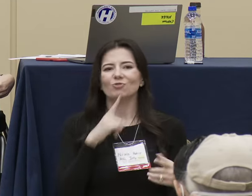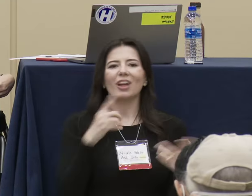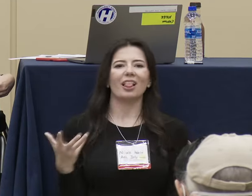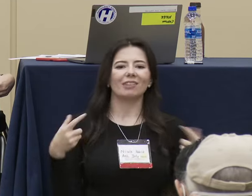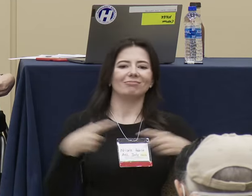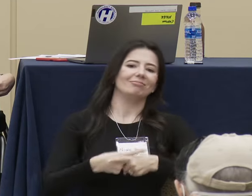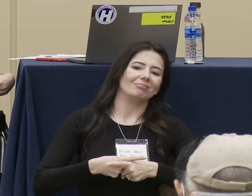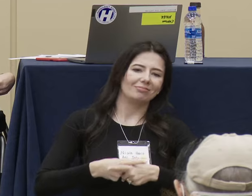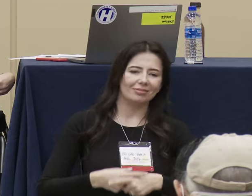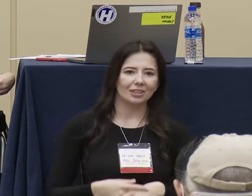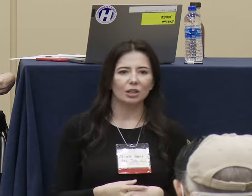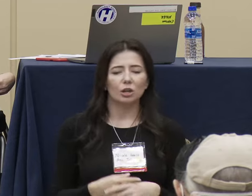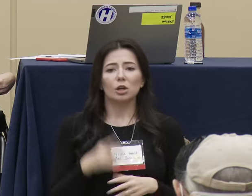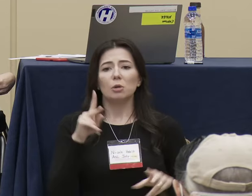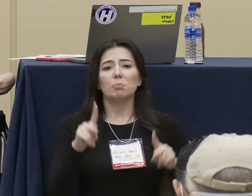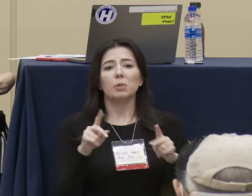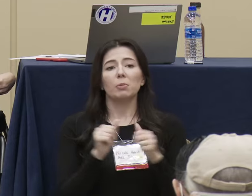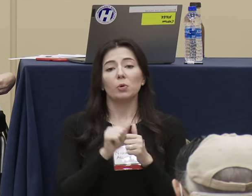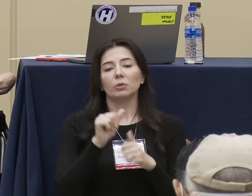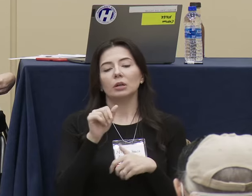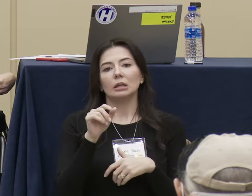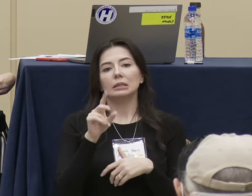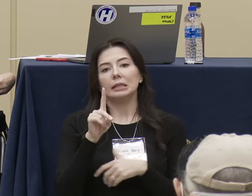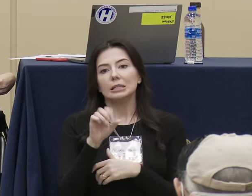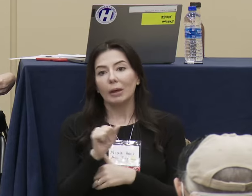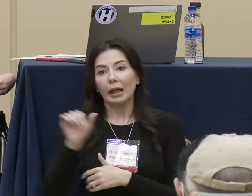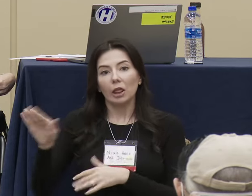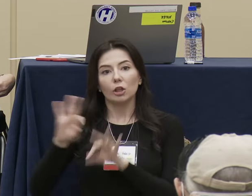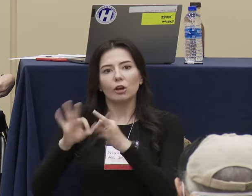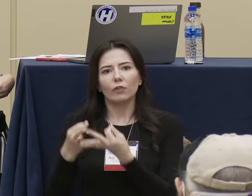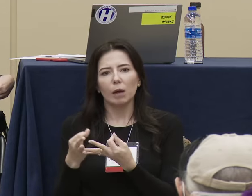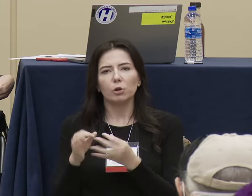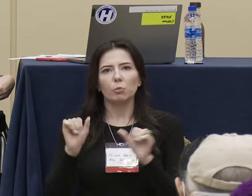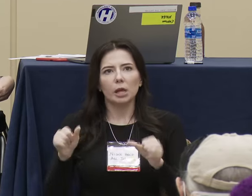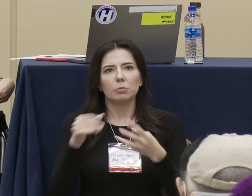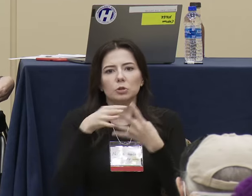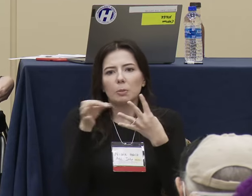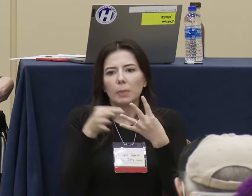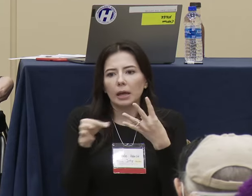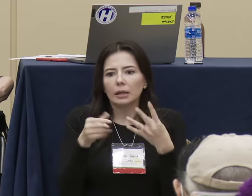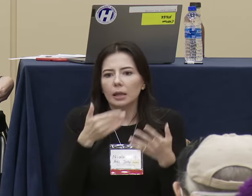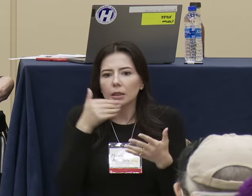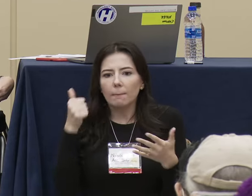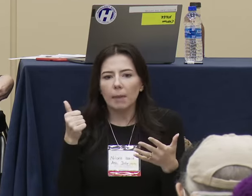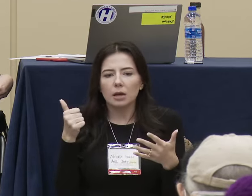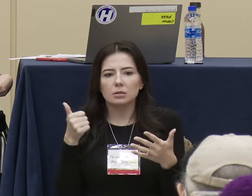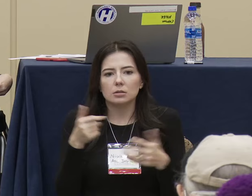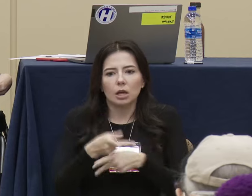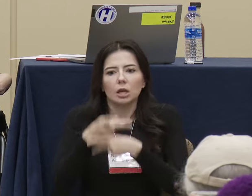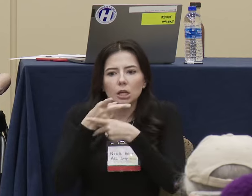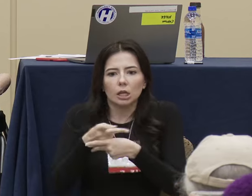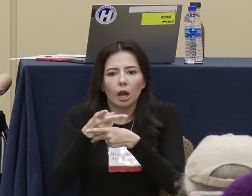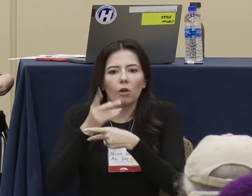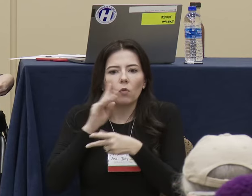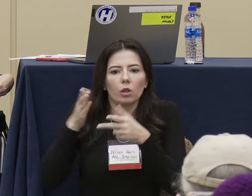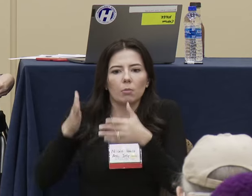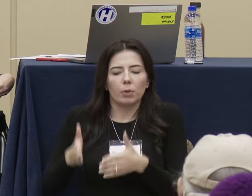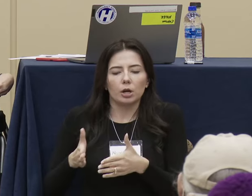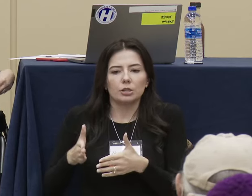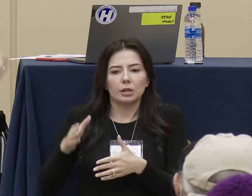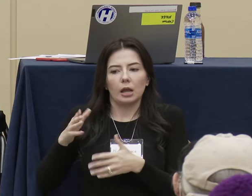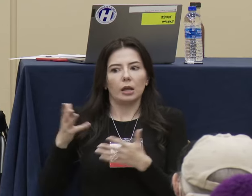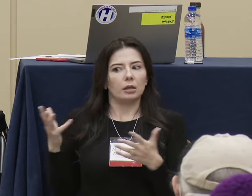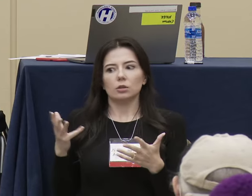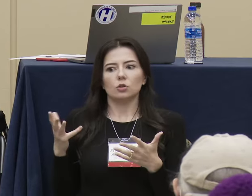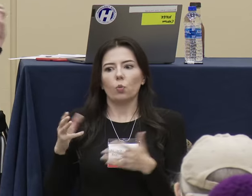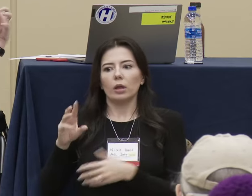their family would be able to select the best course of action for the person. And this is what in disability worlds